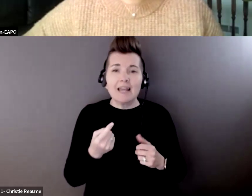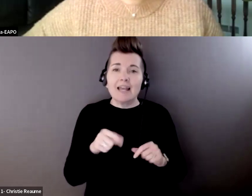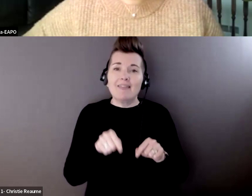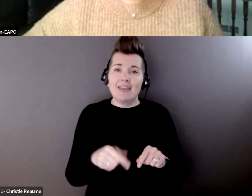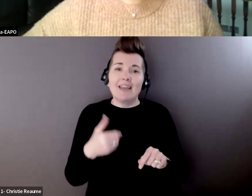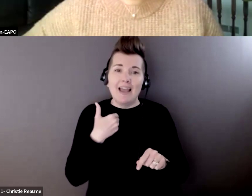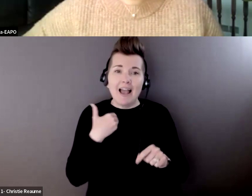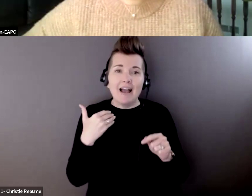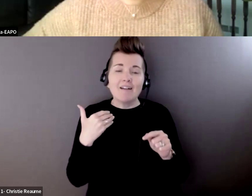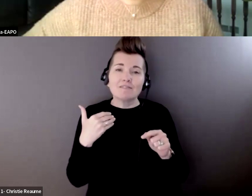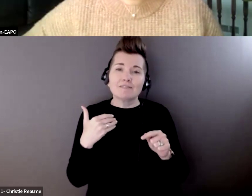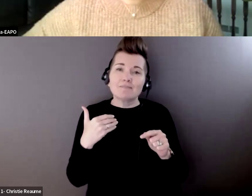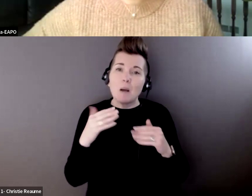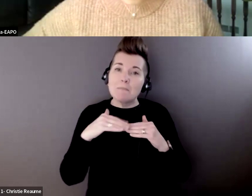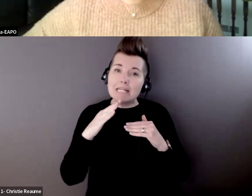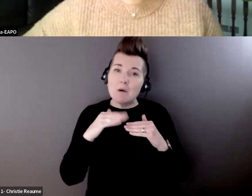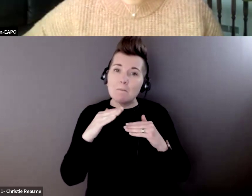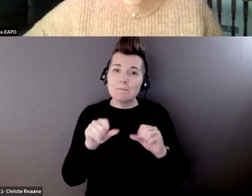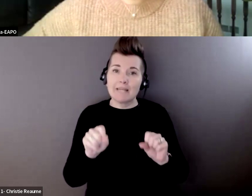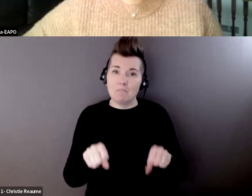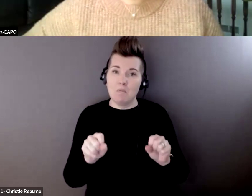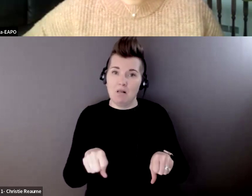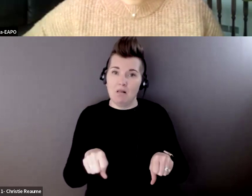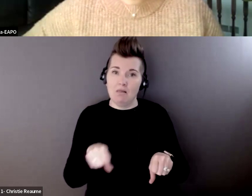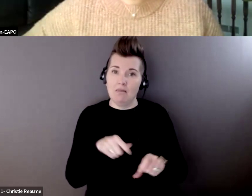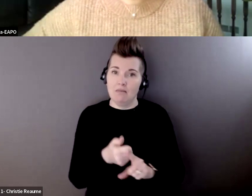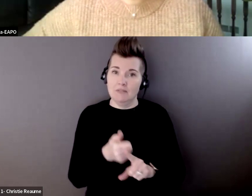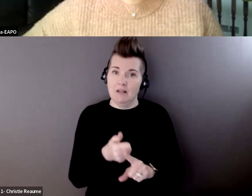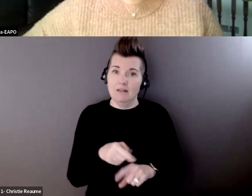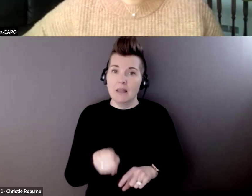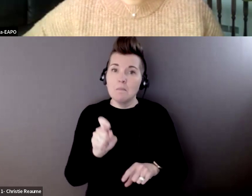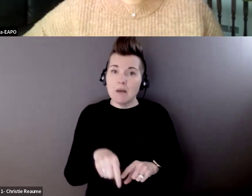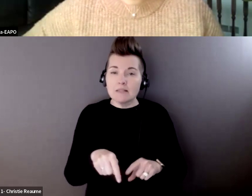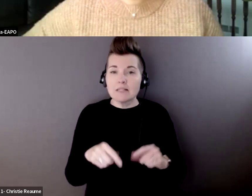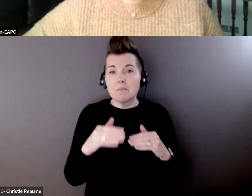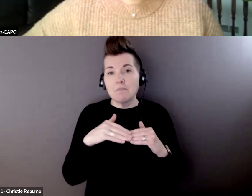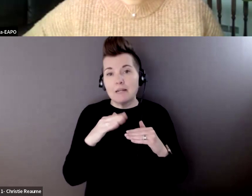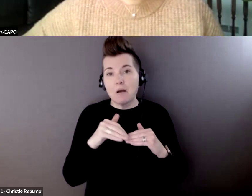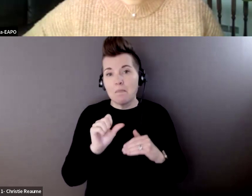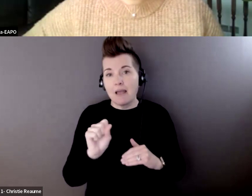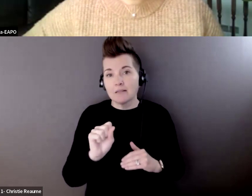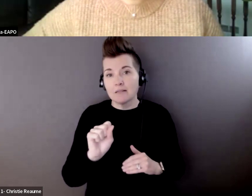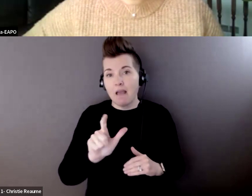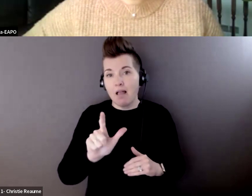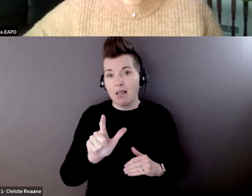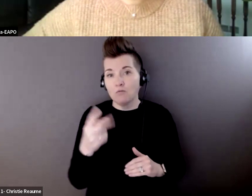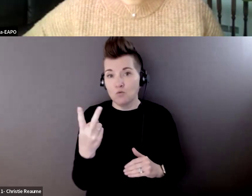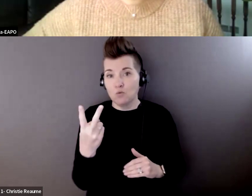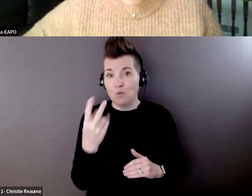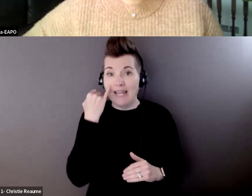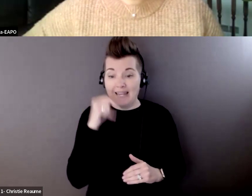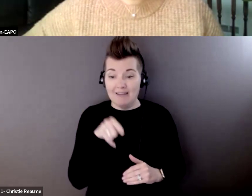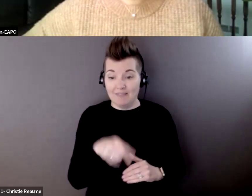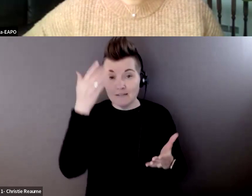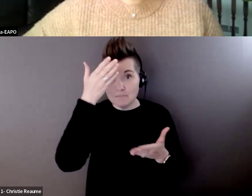of capability. So they must be at an SL2 level. So if there's dementia and that has